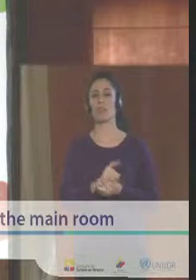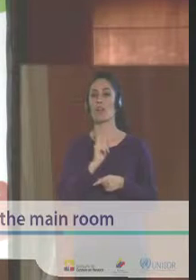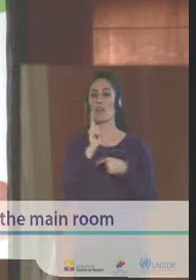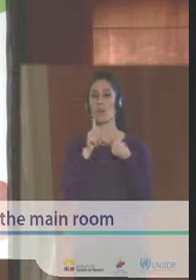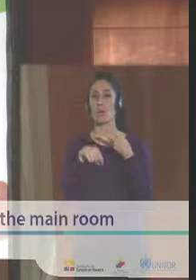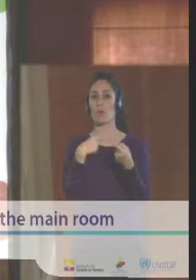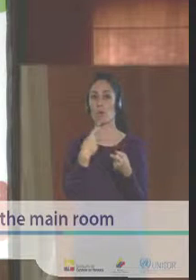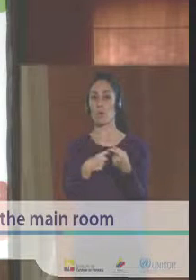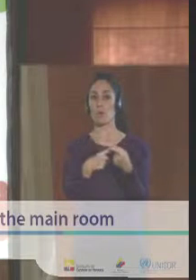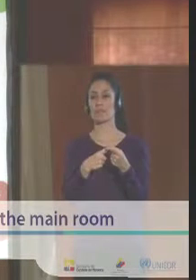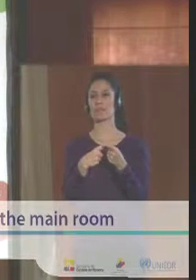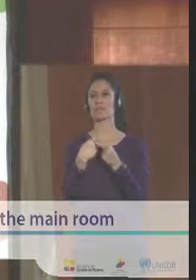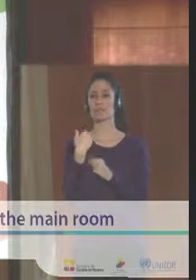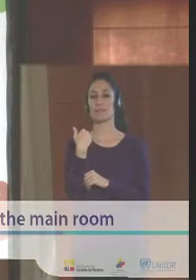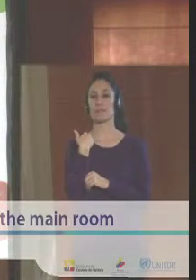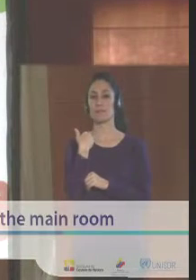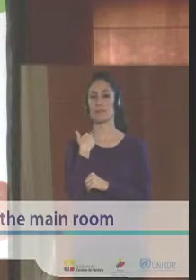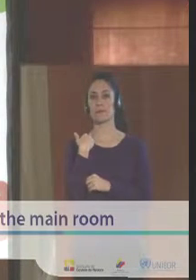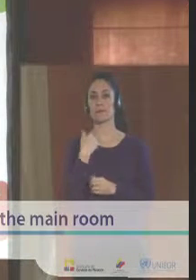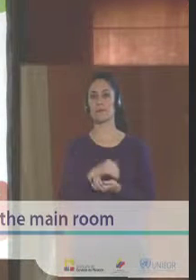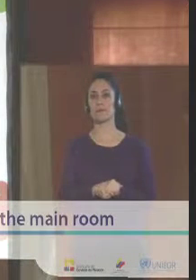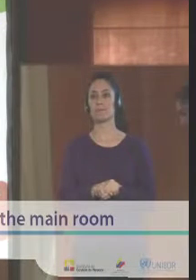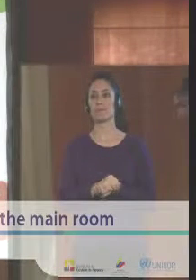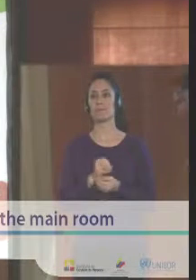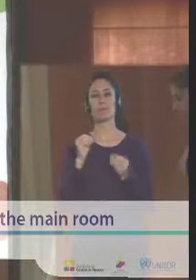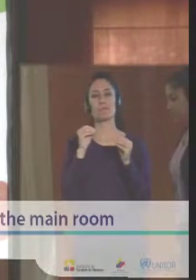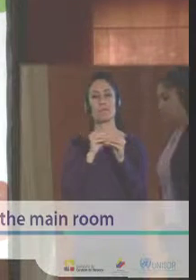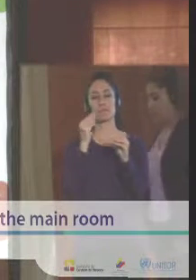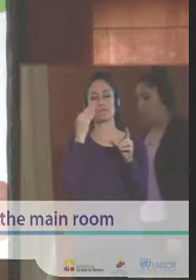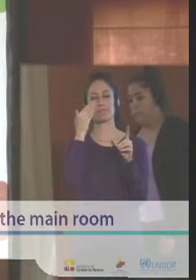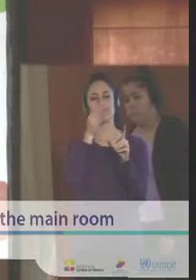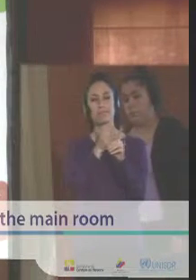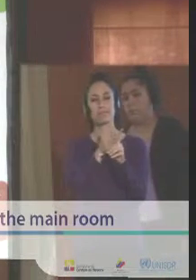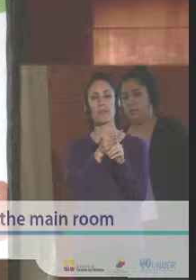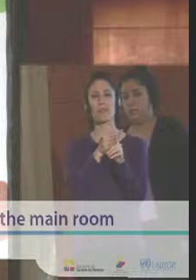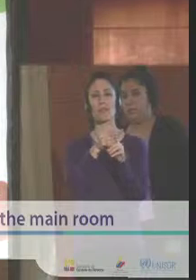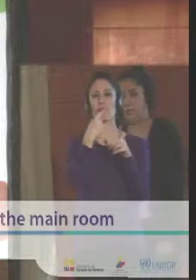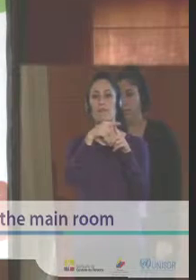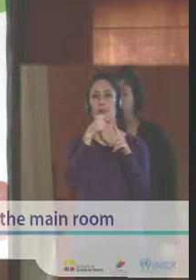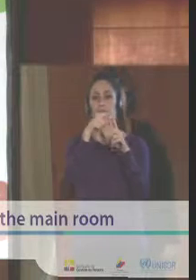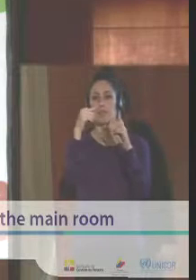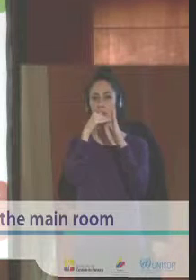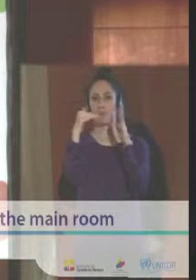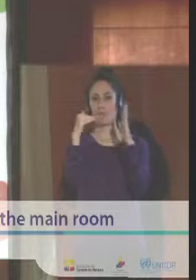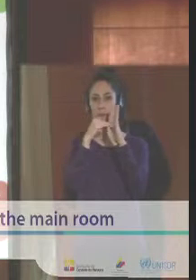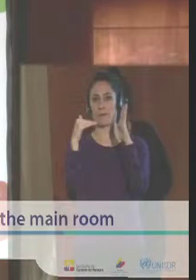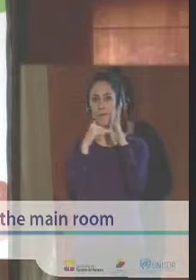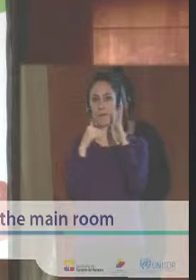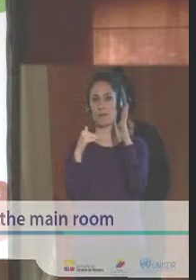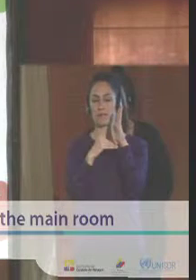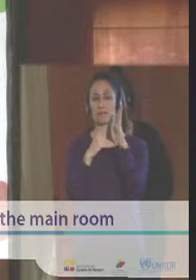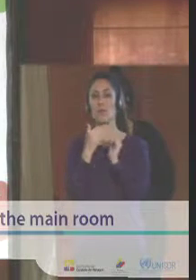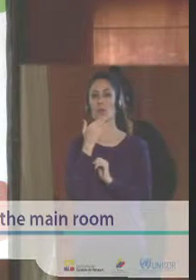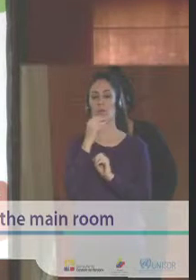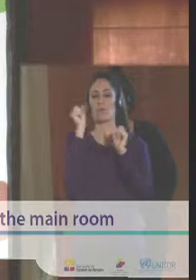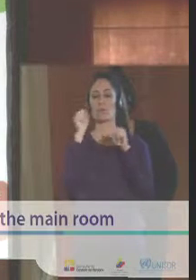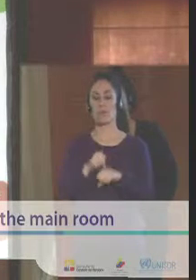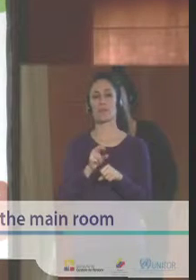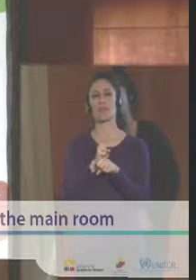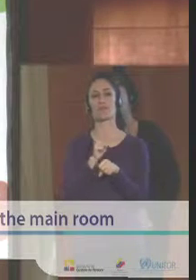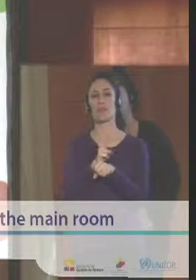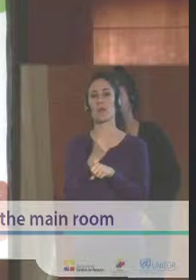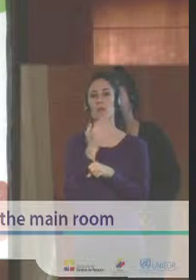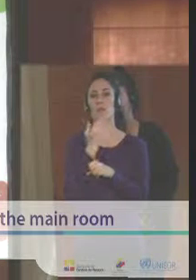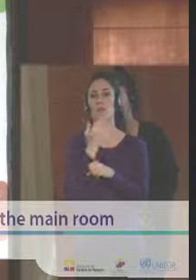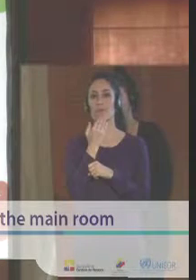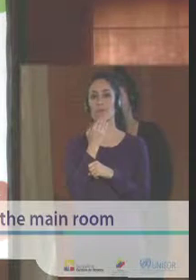included. Now, regarding usefulness, all of these steps that are followed in